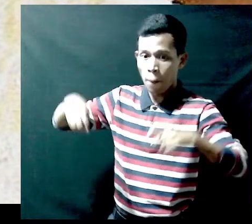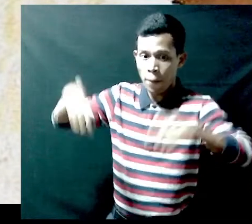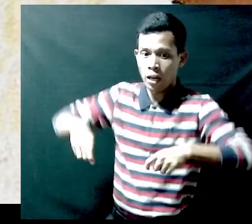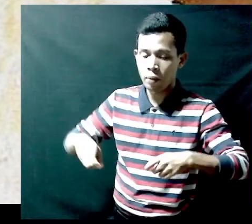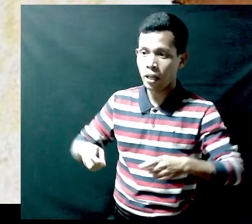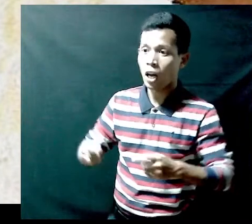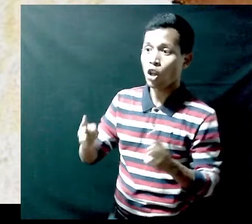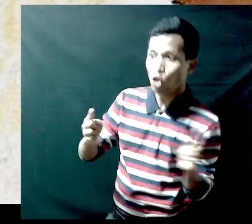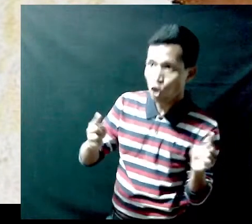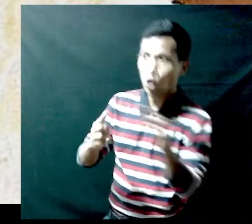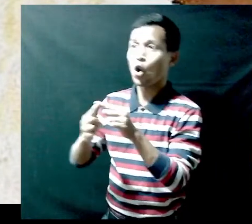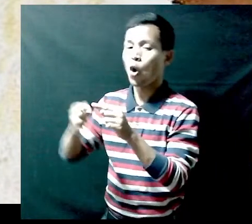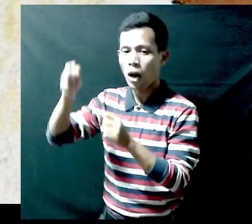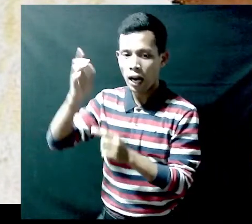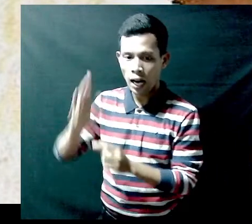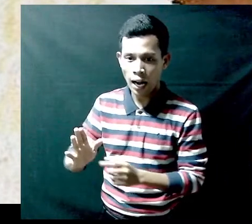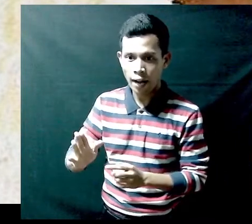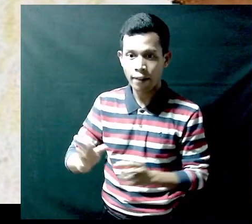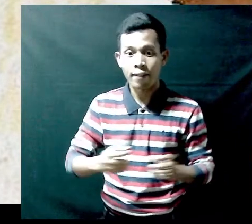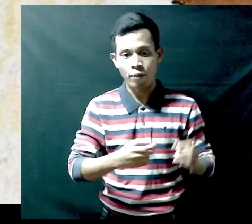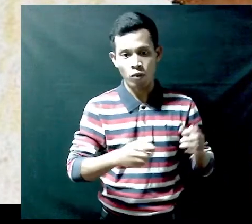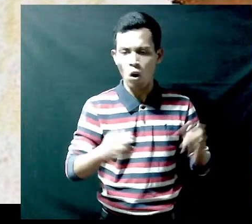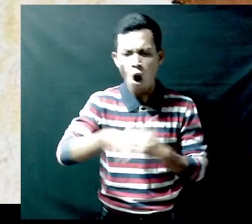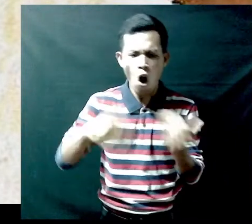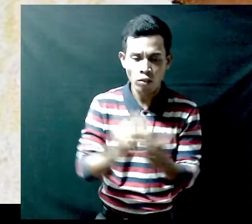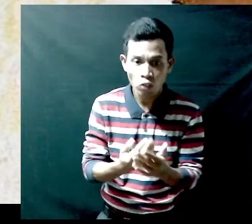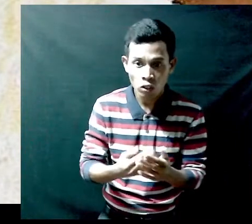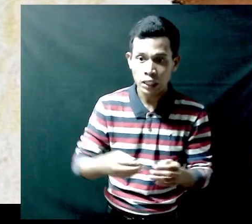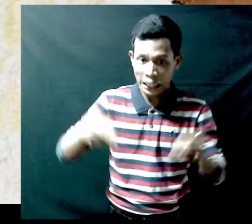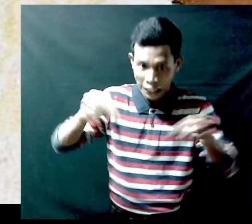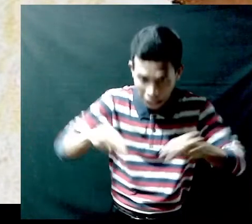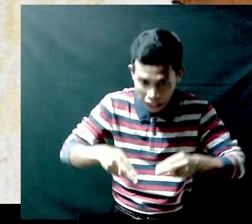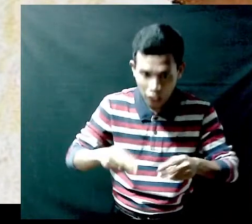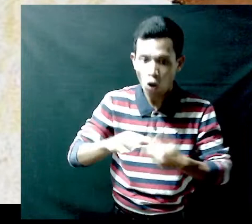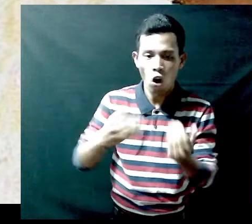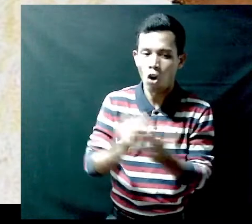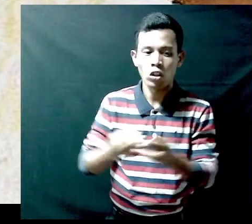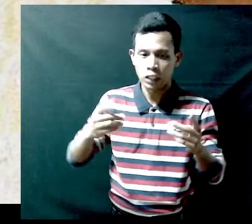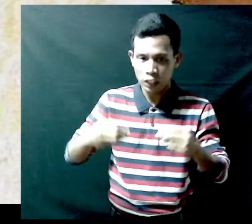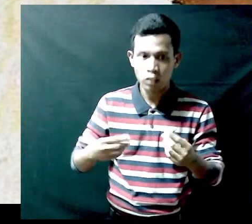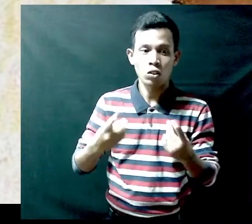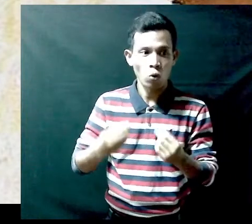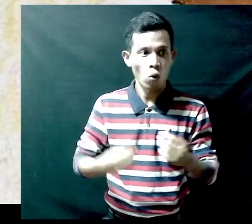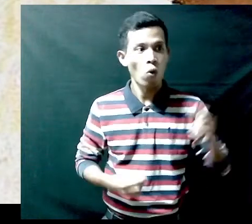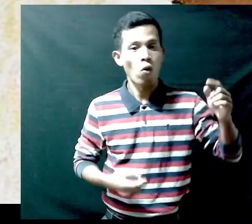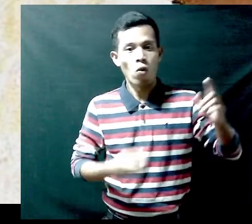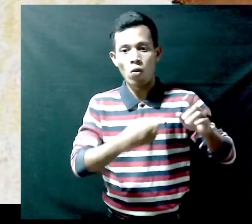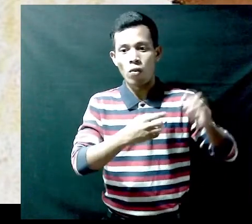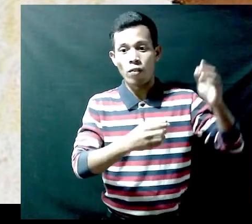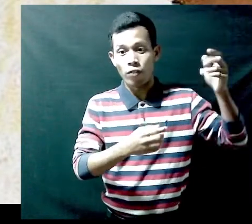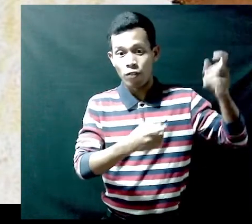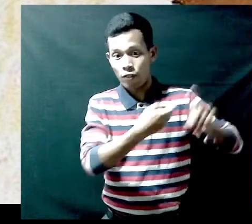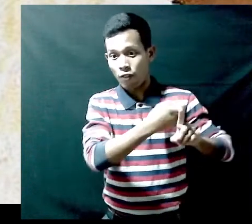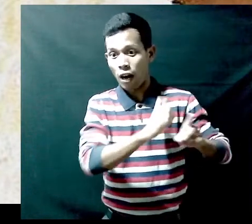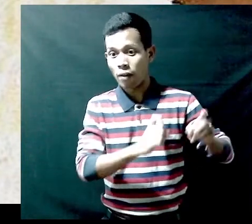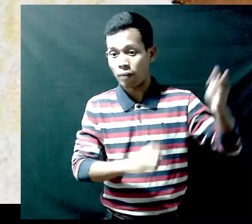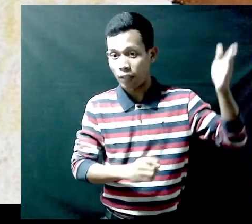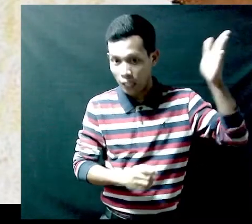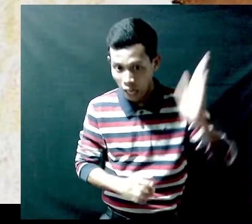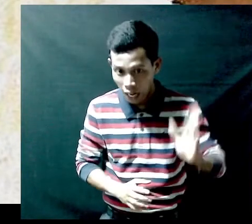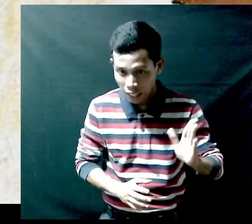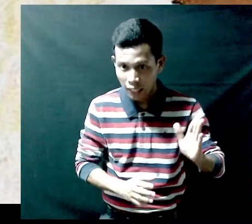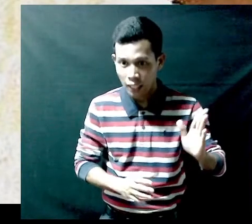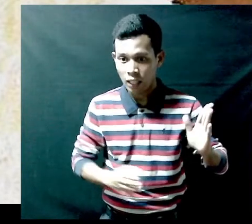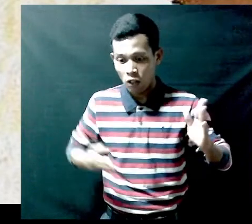ginagawa natin dapat galing sa Kanya, sa pamamagitan Niya, at para sa Kanya. Okay? Now, ito